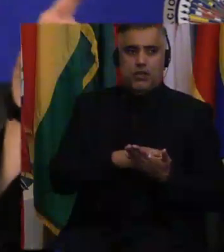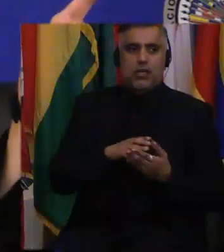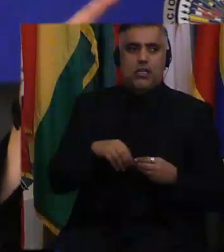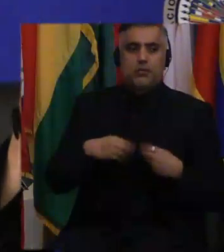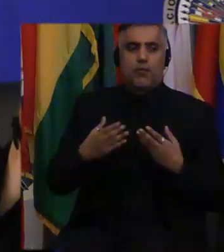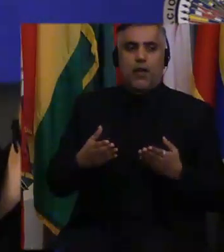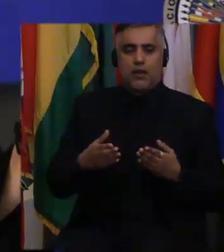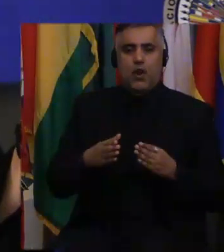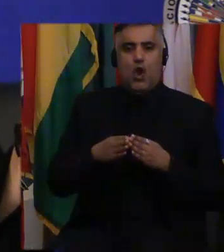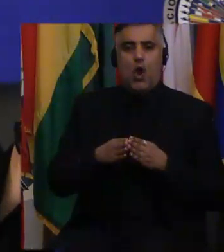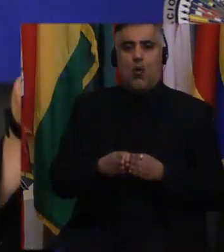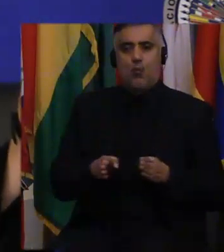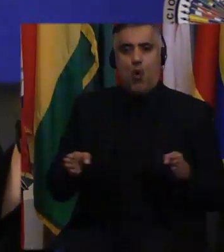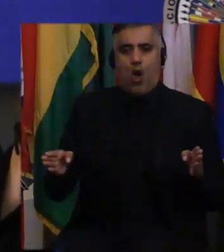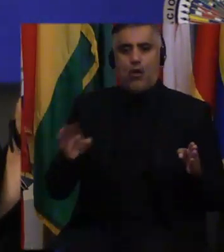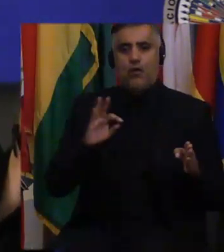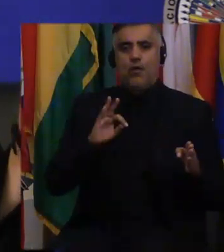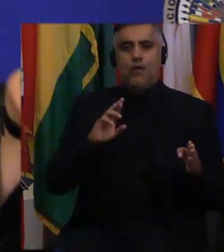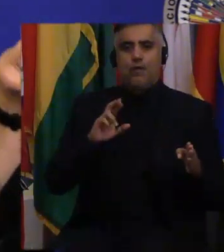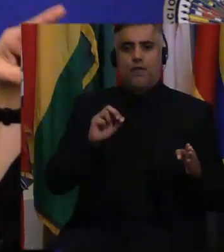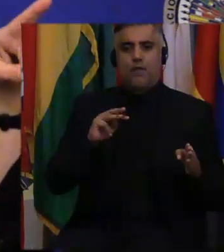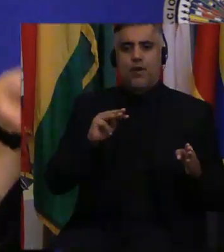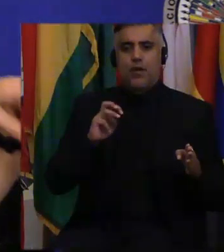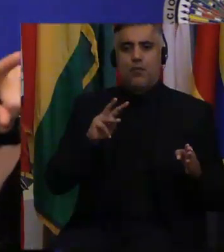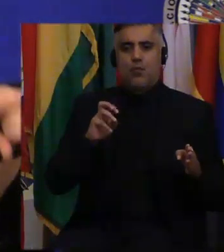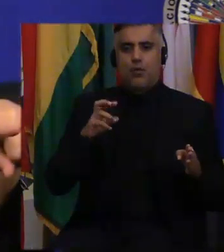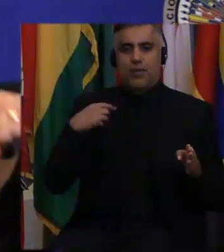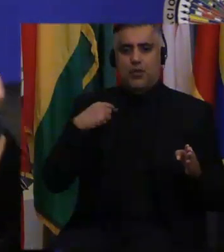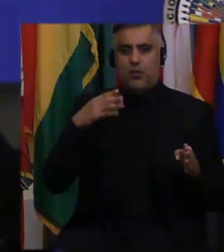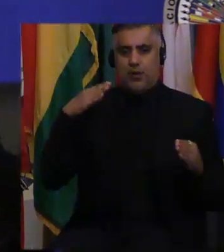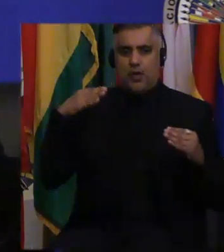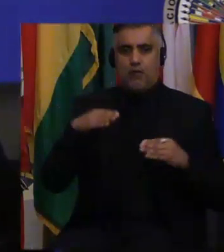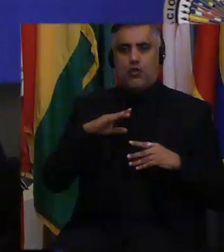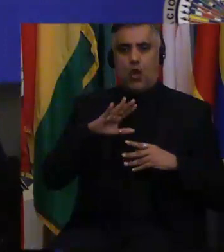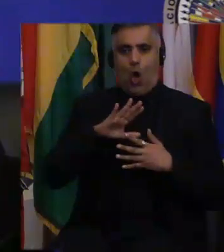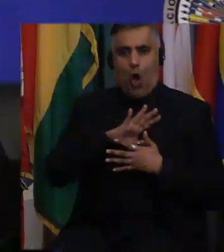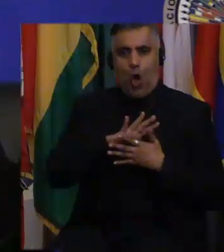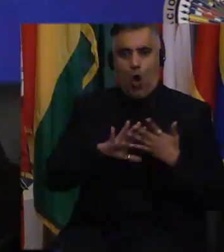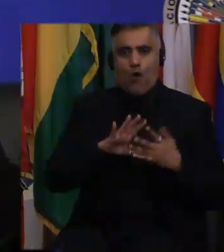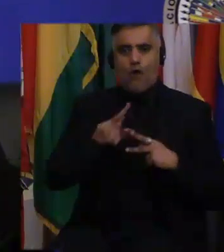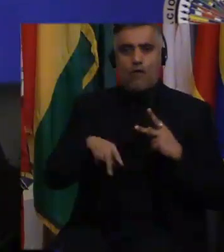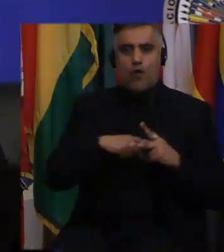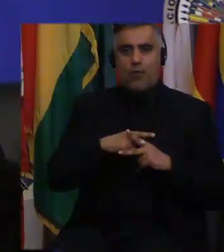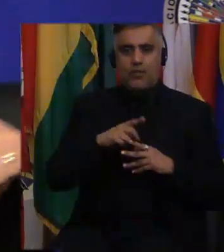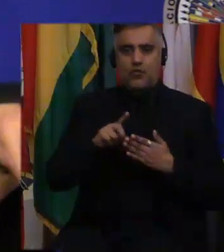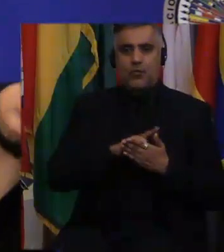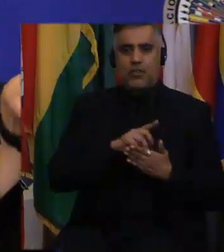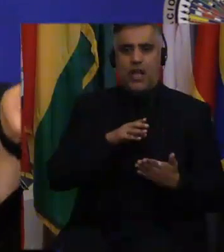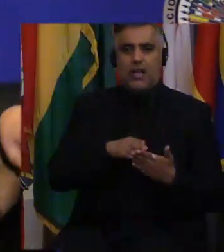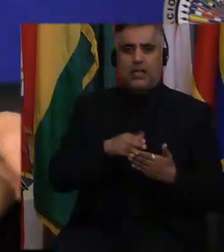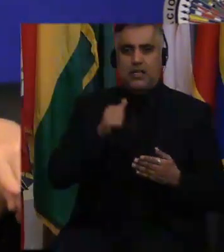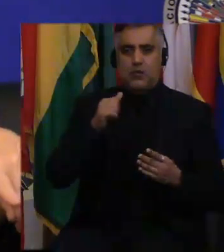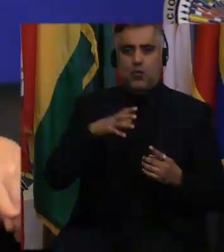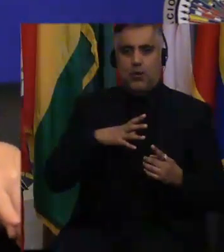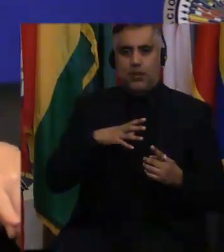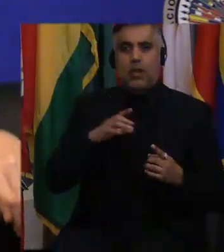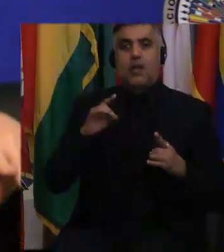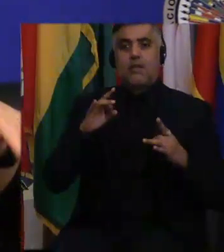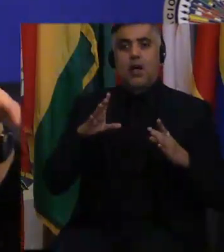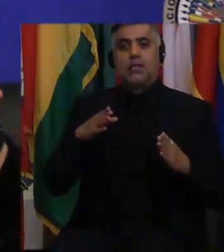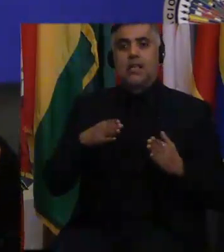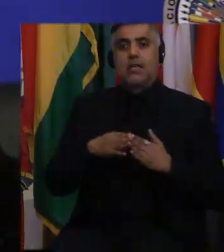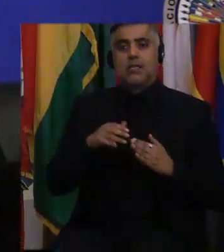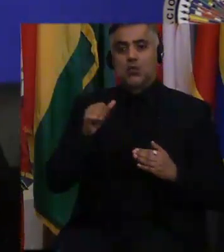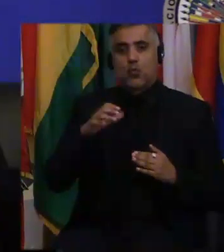a broader framework because CEDAW is focusing on all forms of discrimination against women and violence against